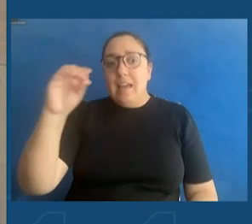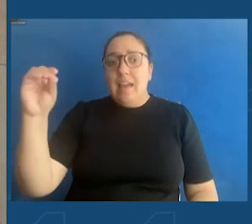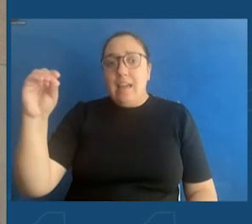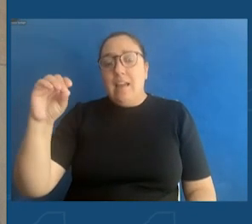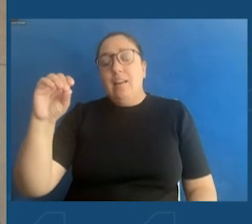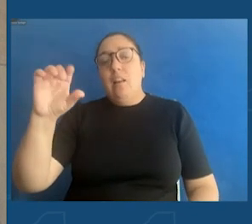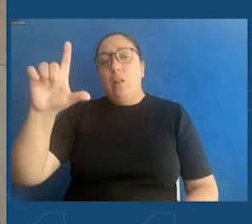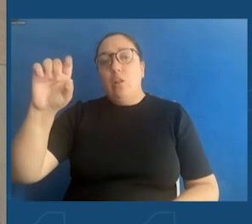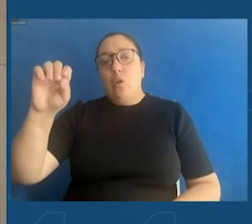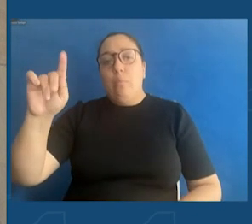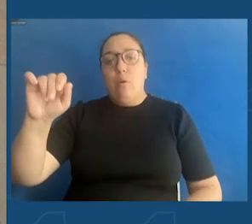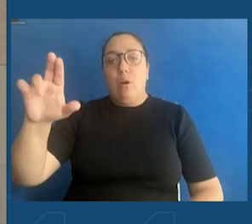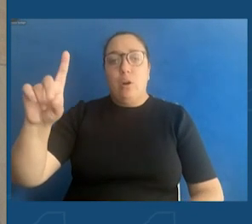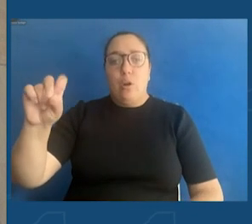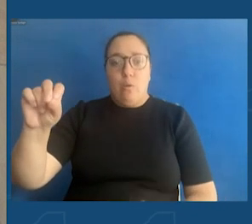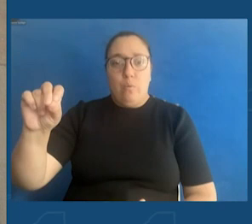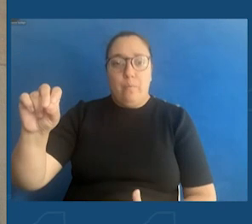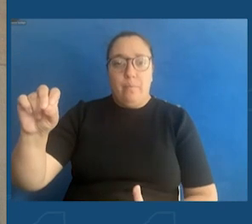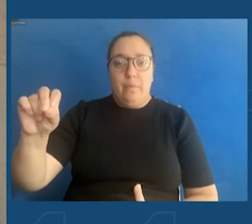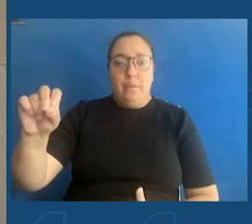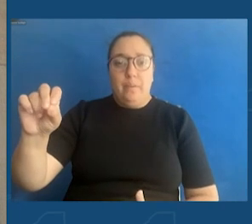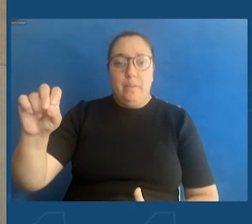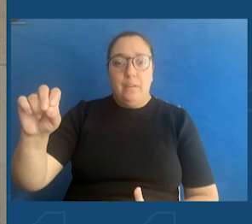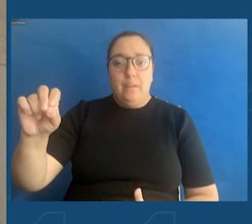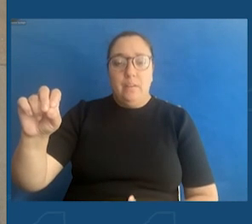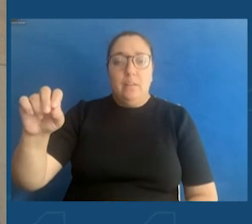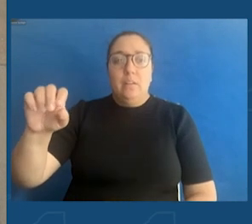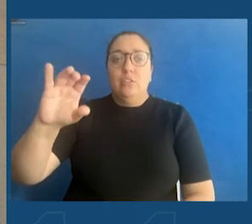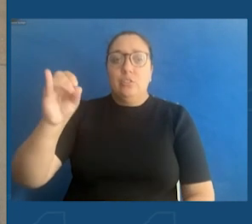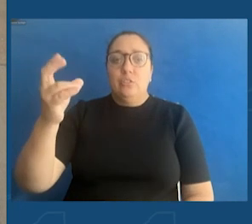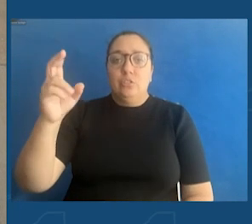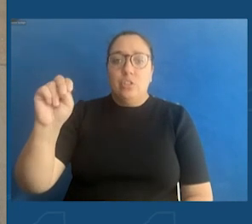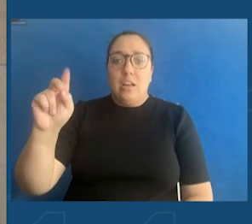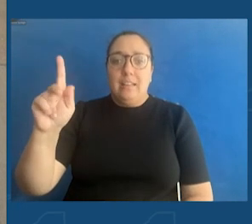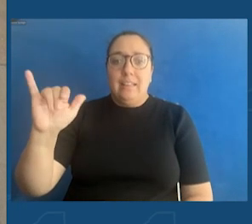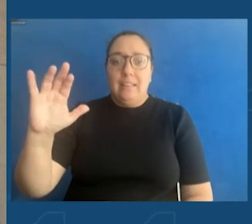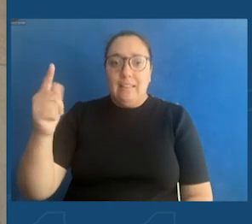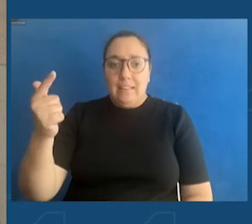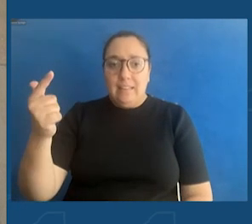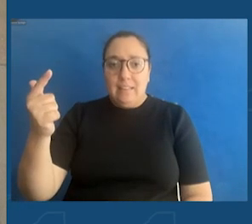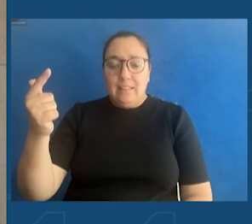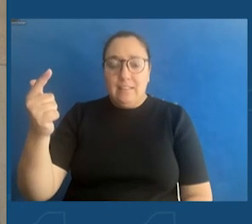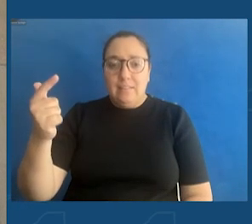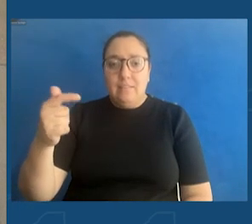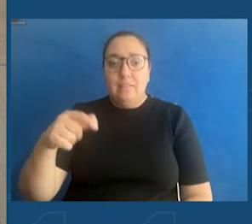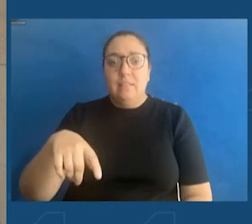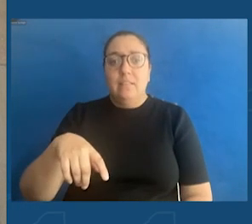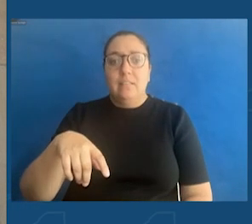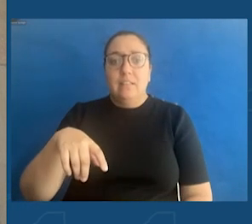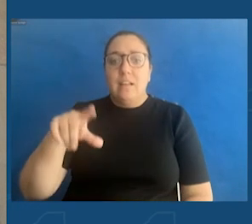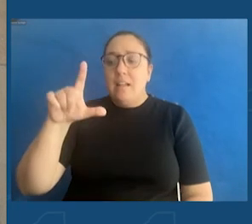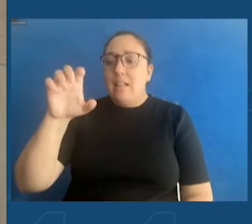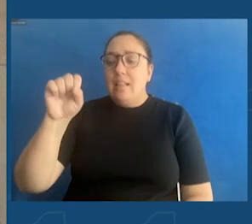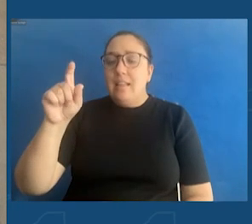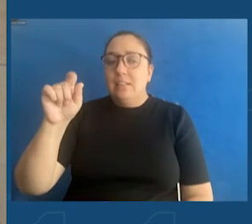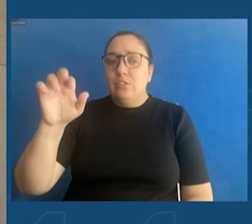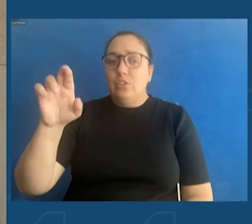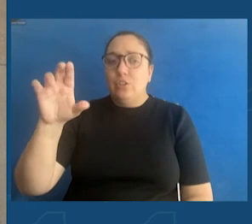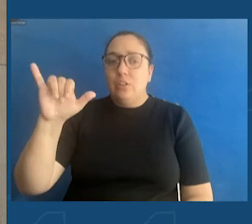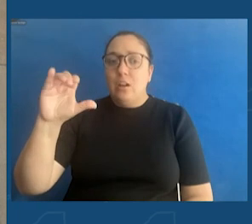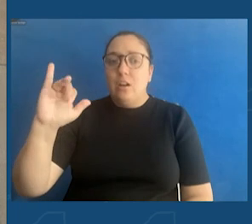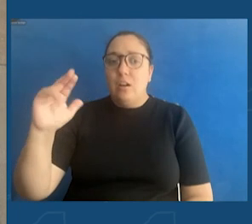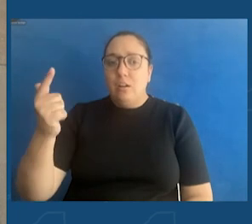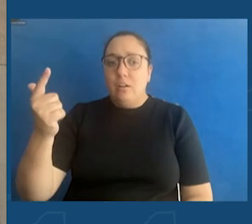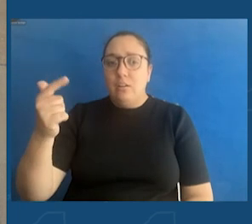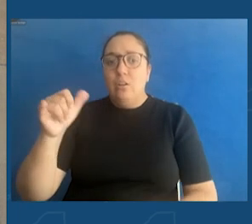John King, CUNY Chancellor Felix Matos Rodriguez, Board of Regents Chancellor Lester Young, New York State